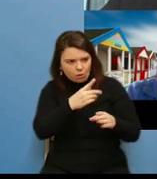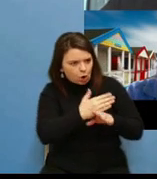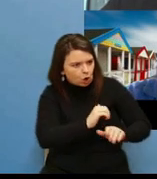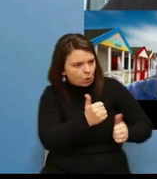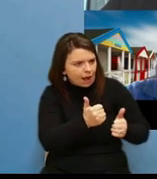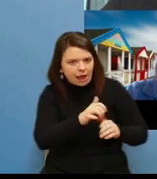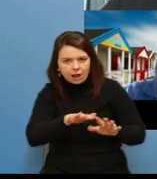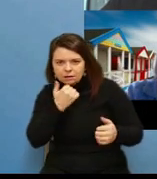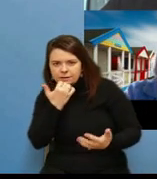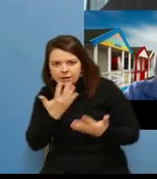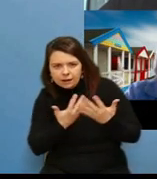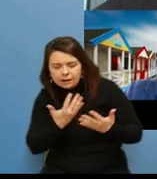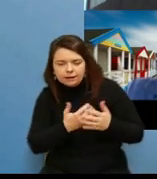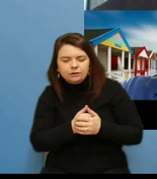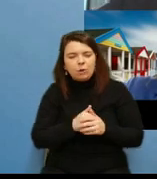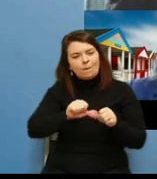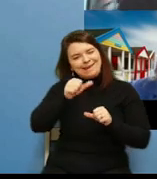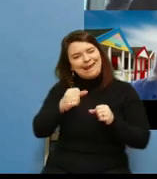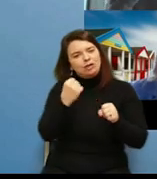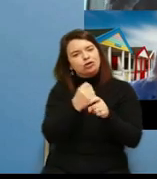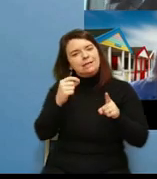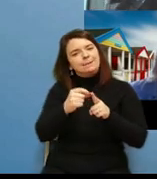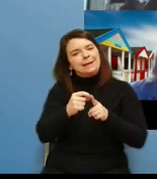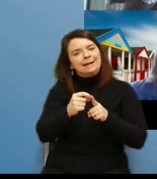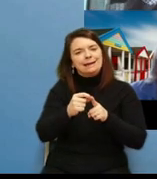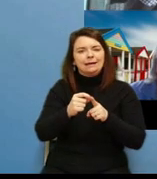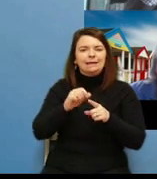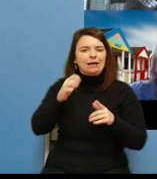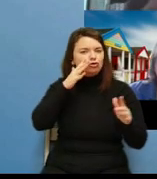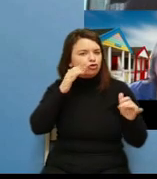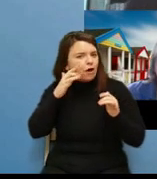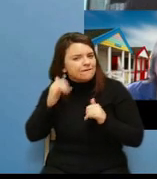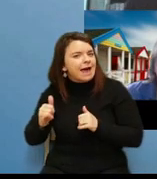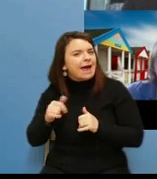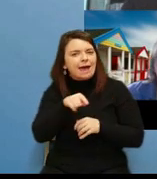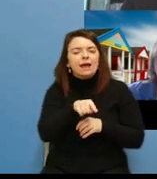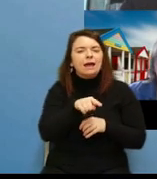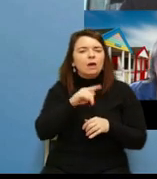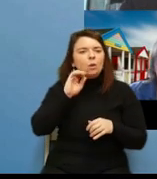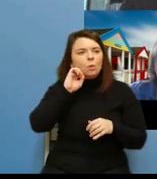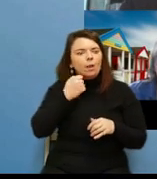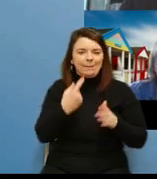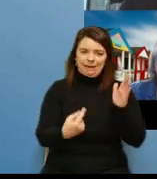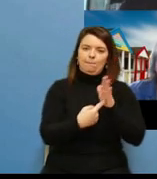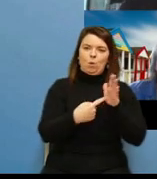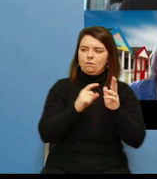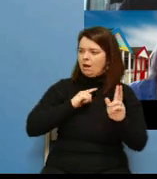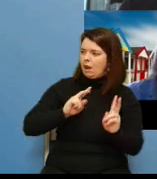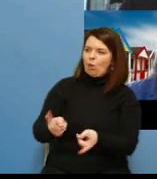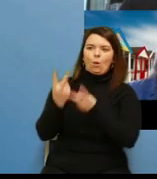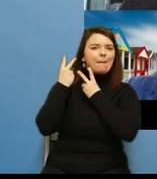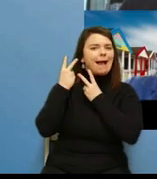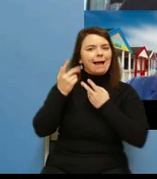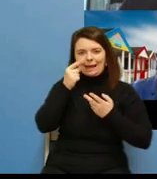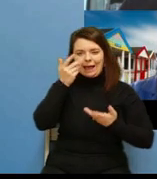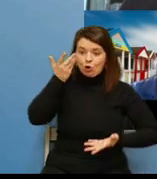those outcomes. And of course, there will be the next GP survey, which will play an important part in